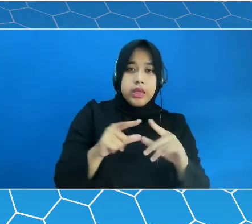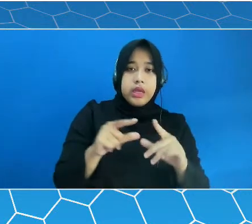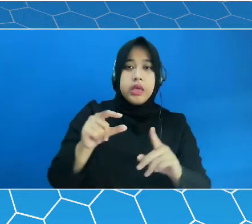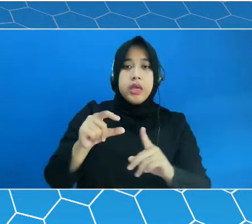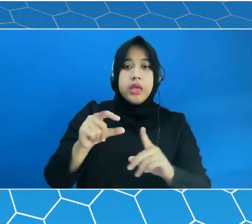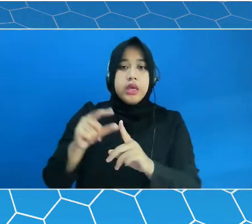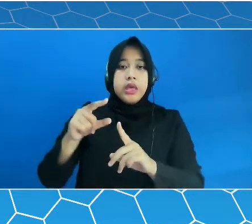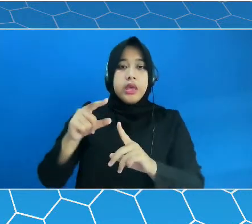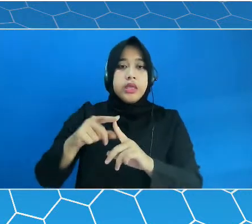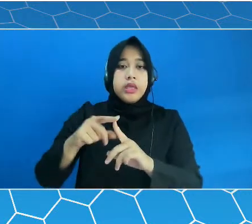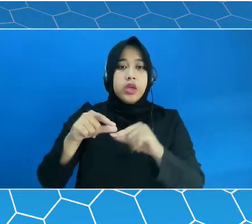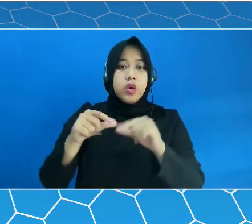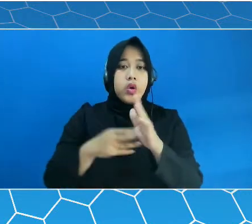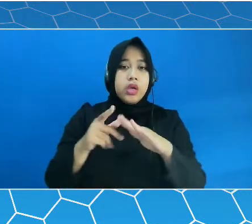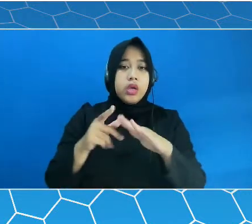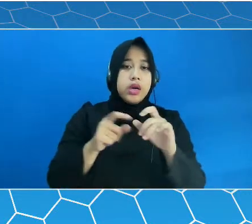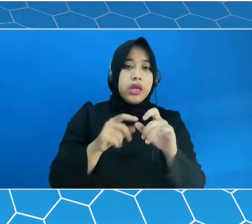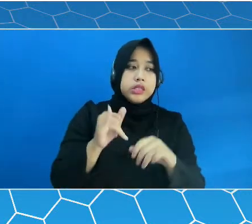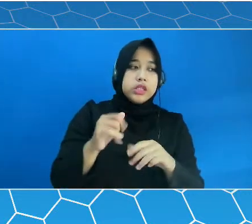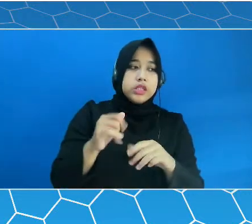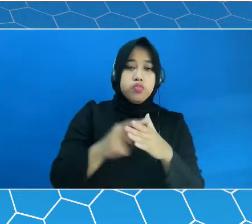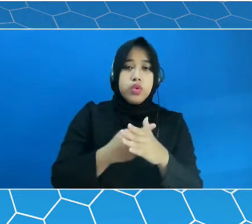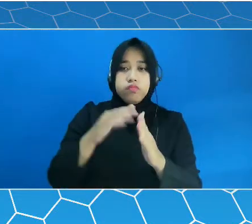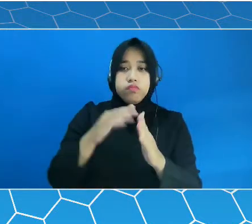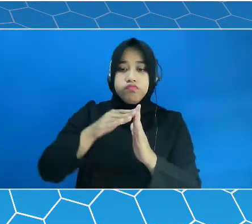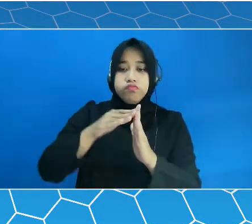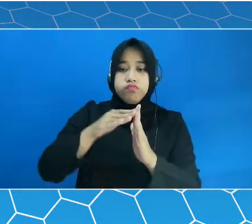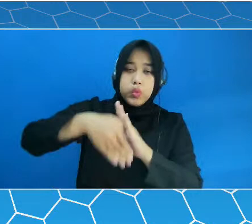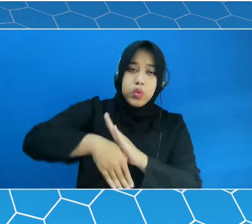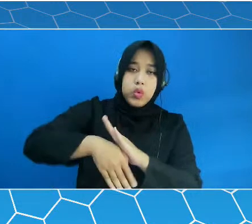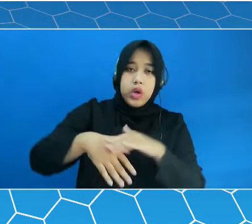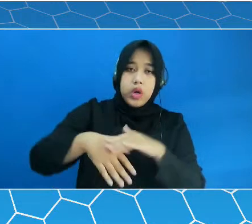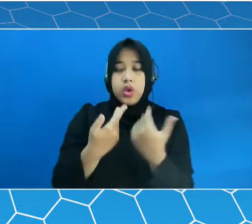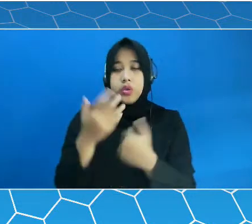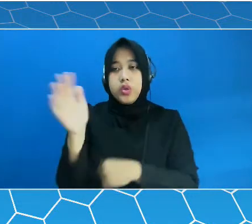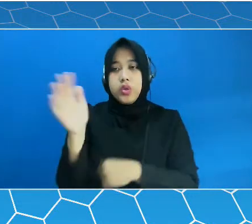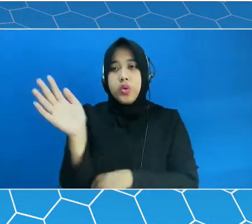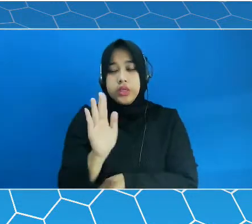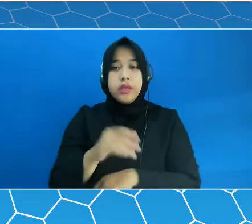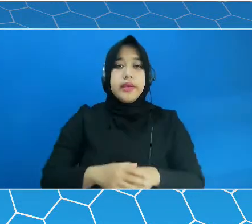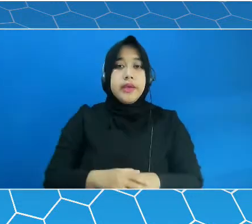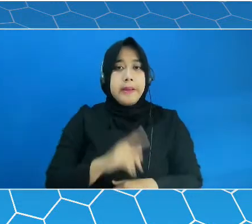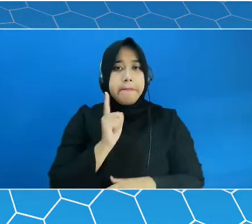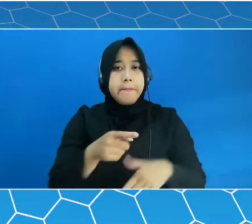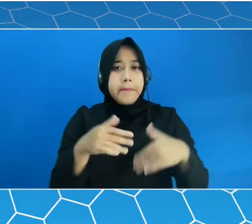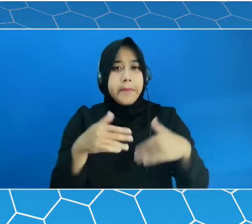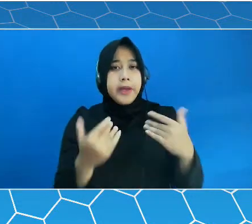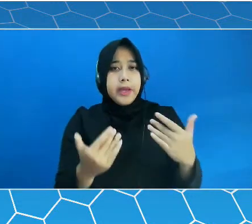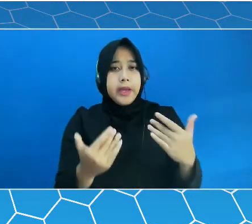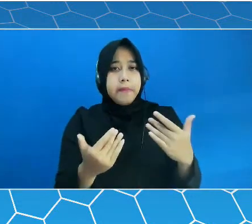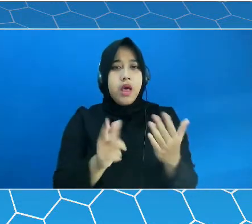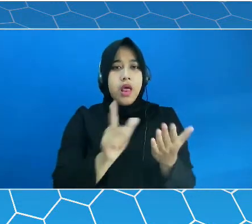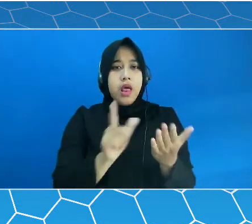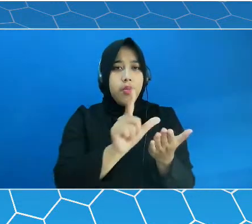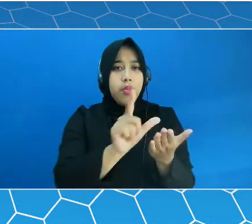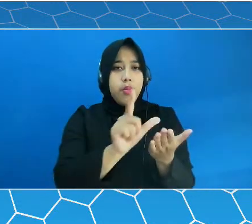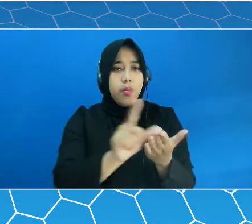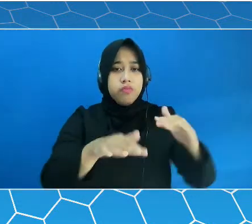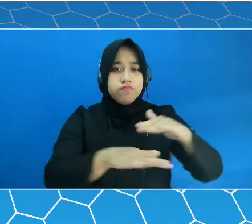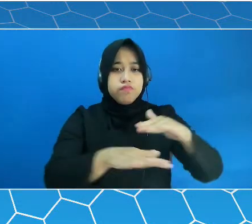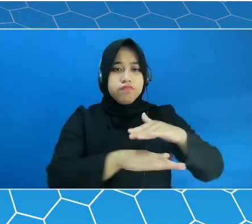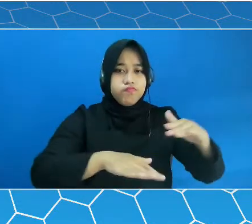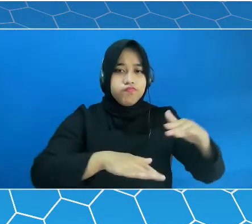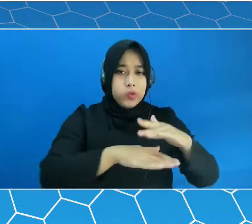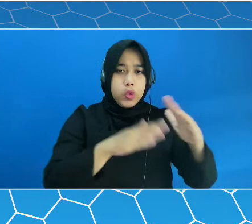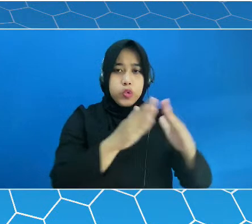time. And using a home-based symptoms reporting, patients can report actually their